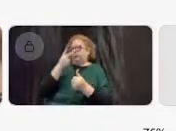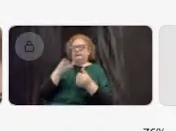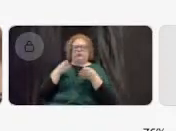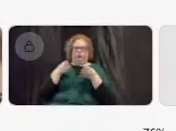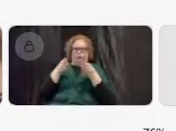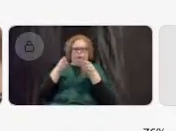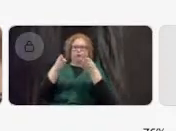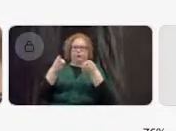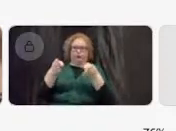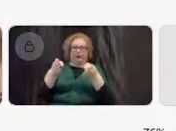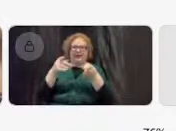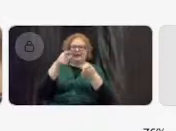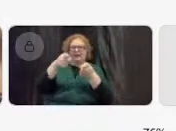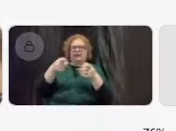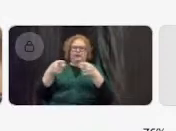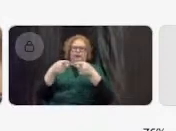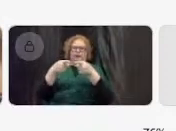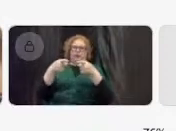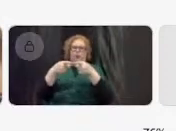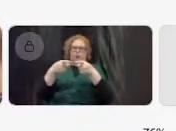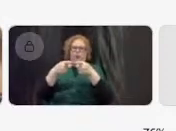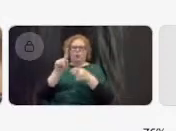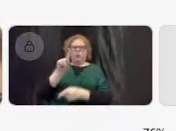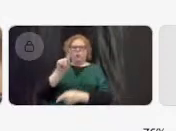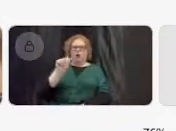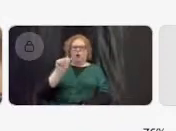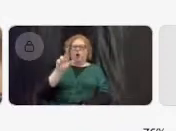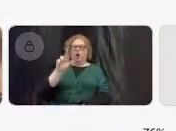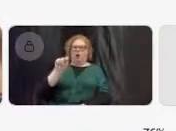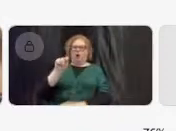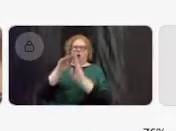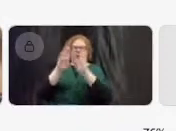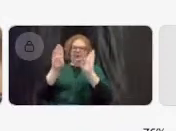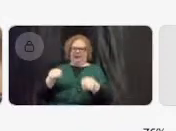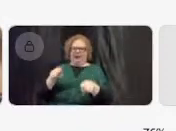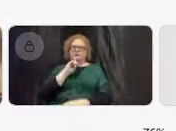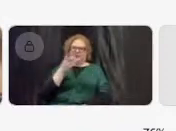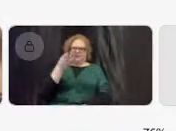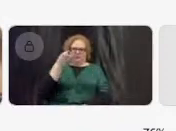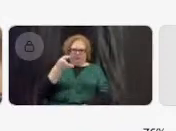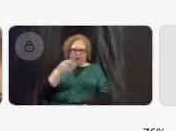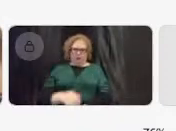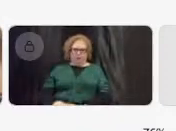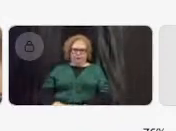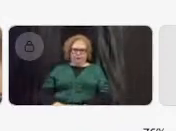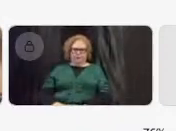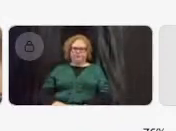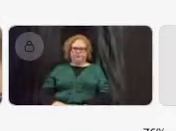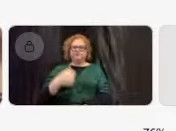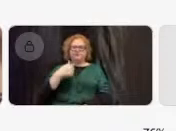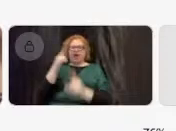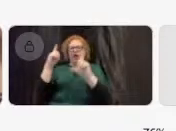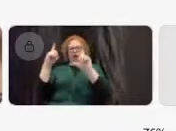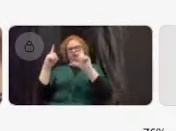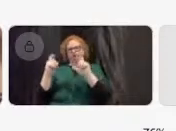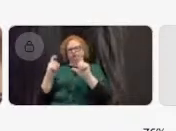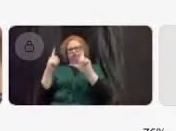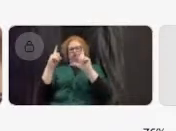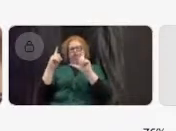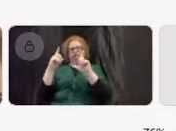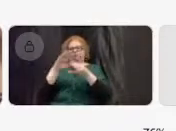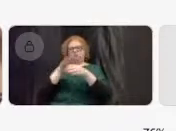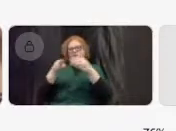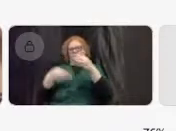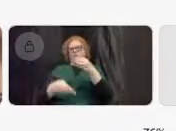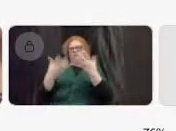this is at the corner where the art house is. I took this photo, I think on the weekend, and there were already 2